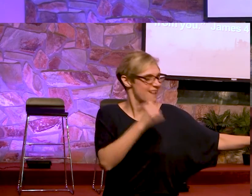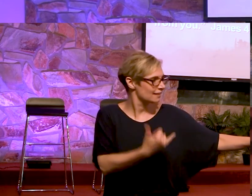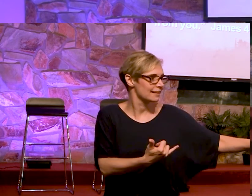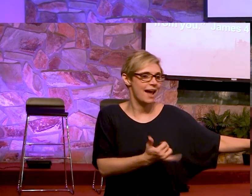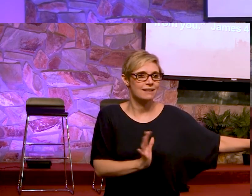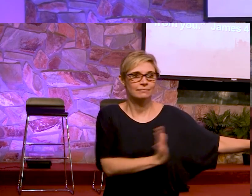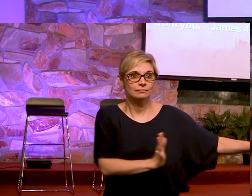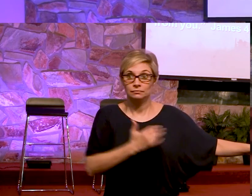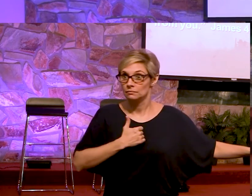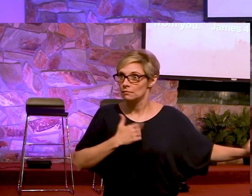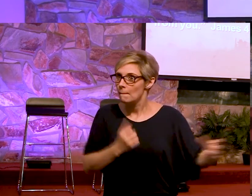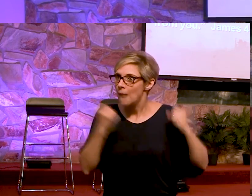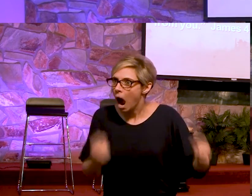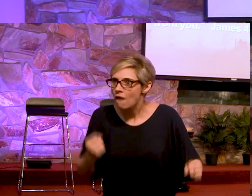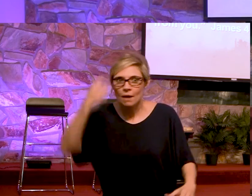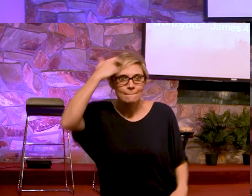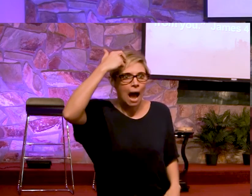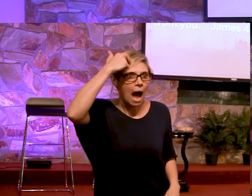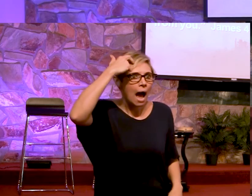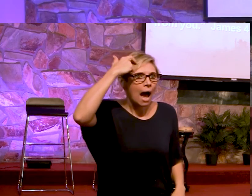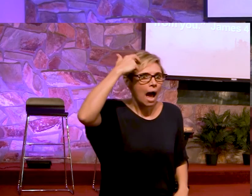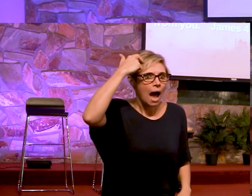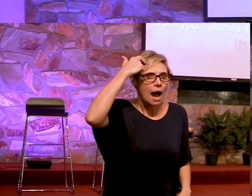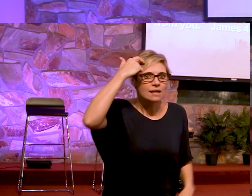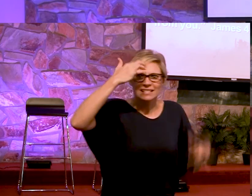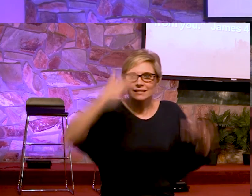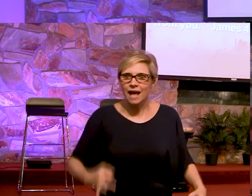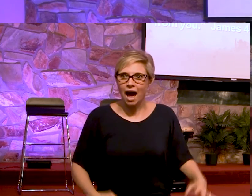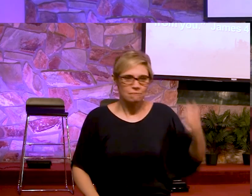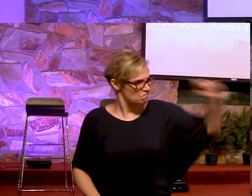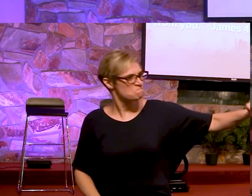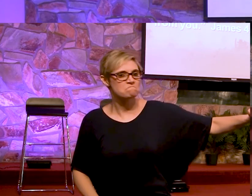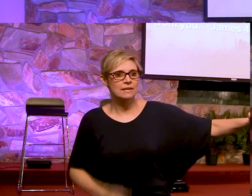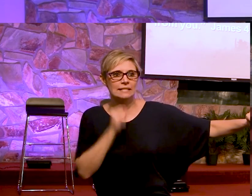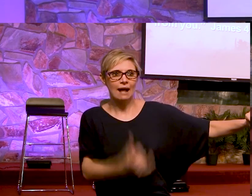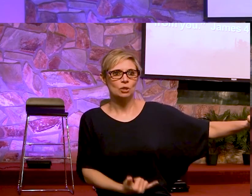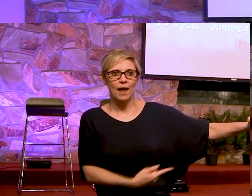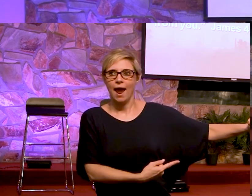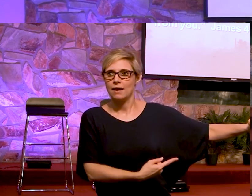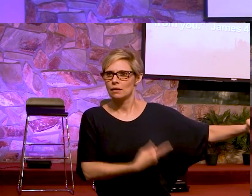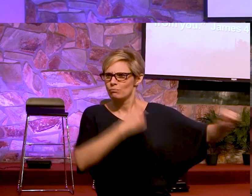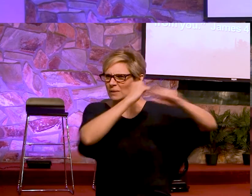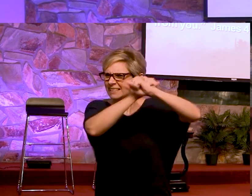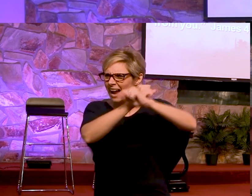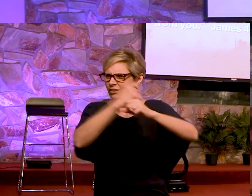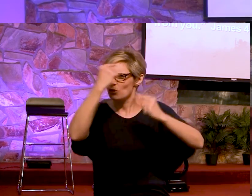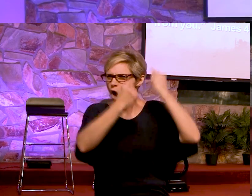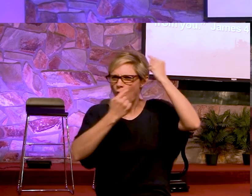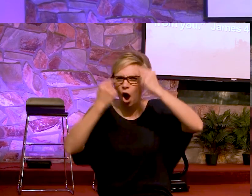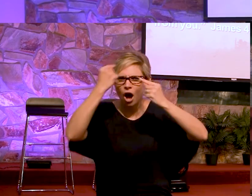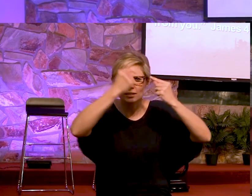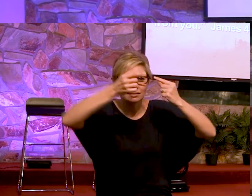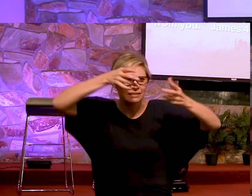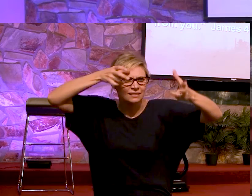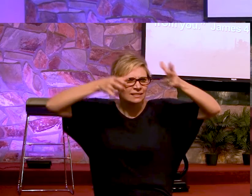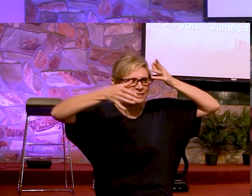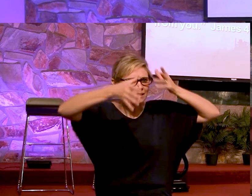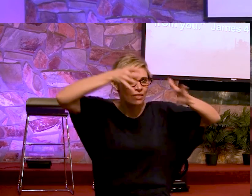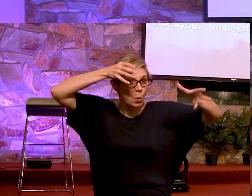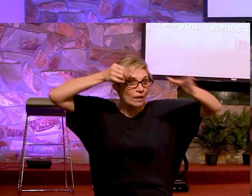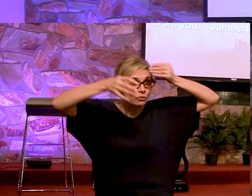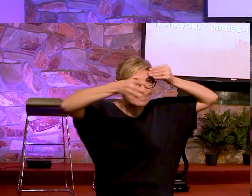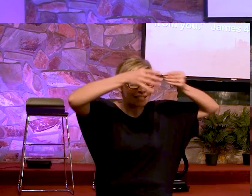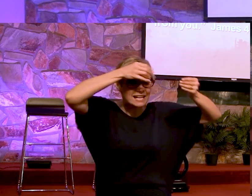are, how powerful our mind is, that we must protect the thoughts that come in. We must protect the things that